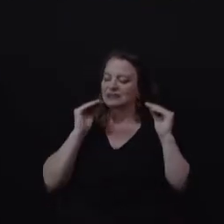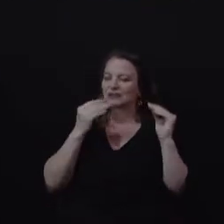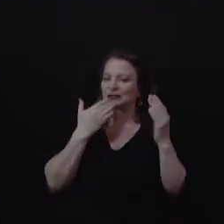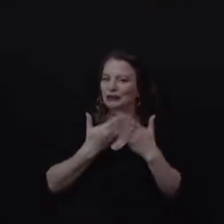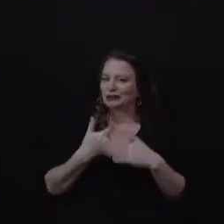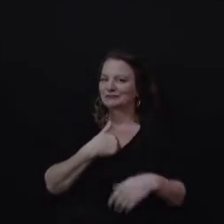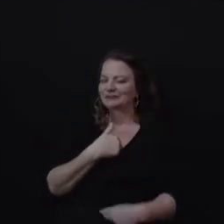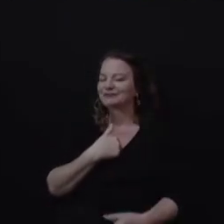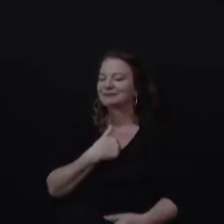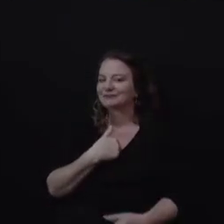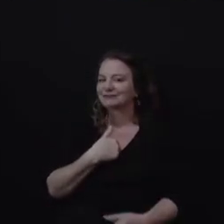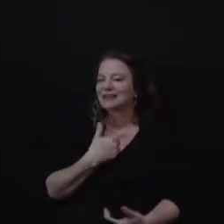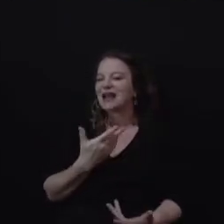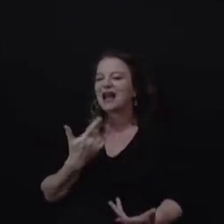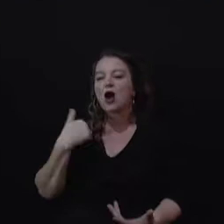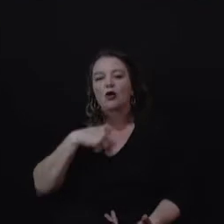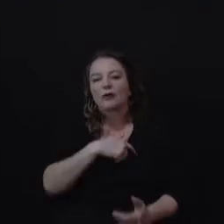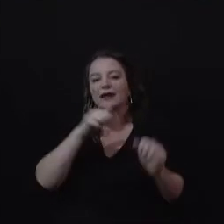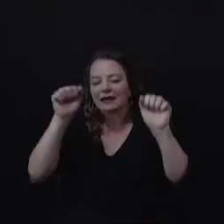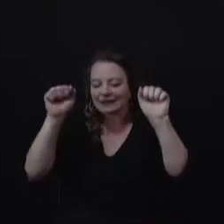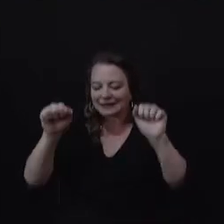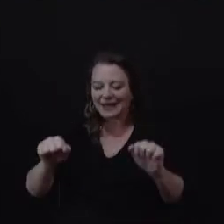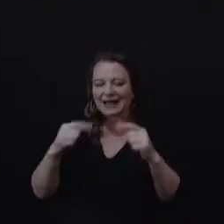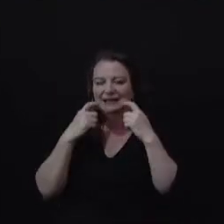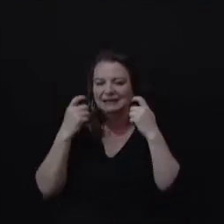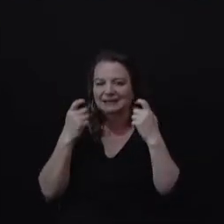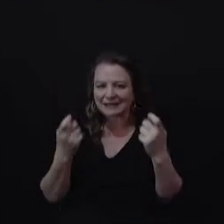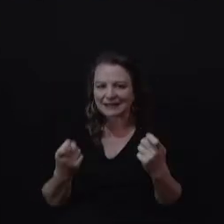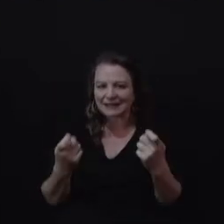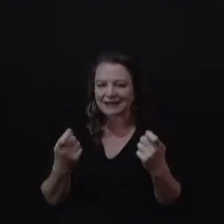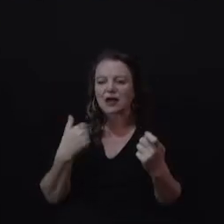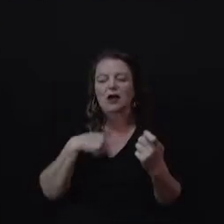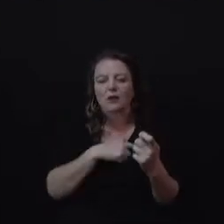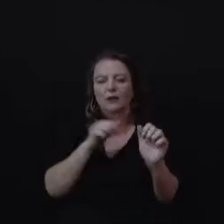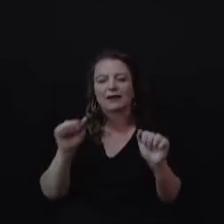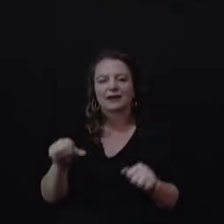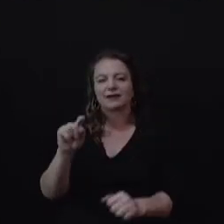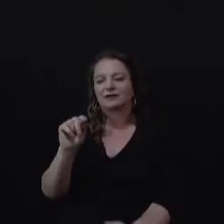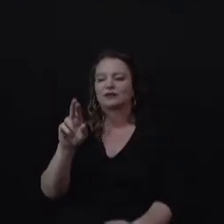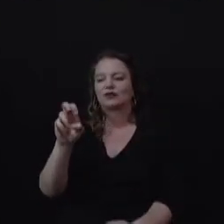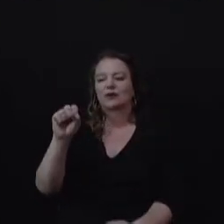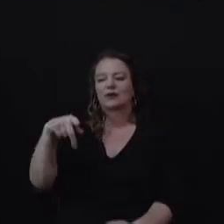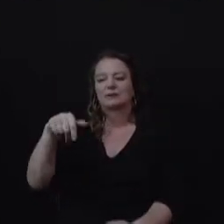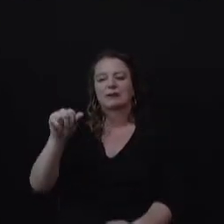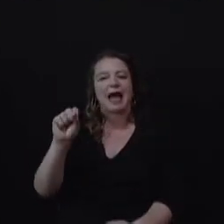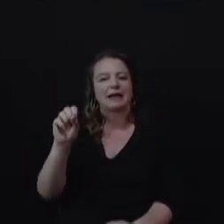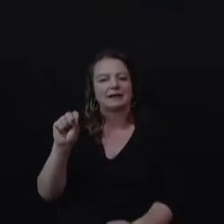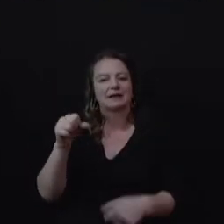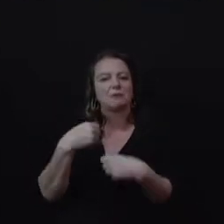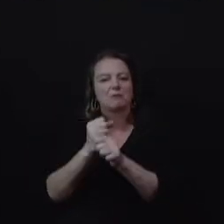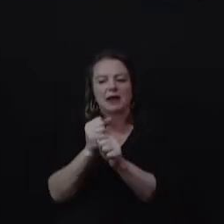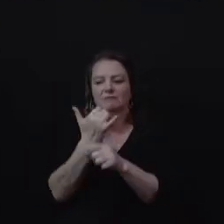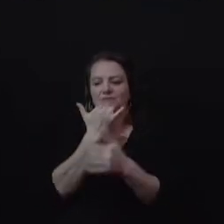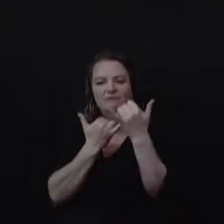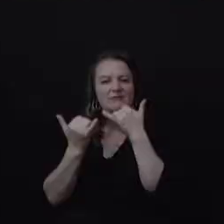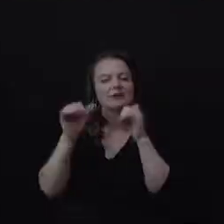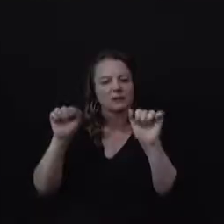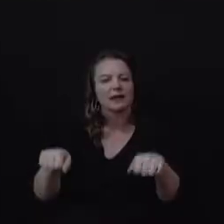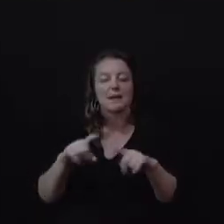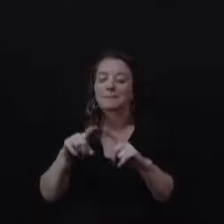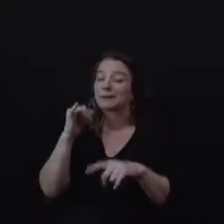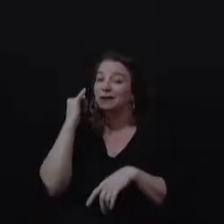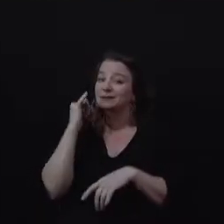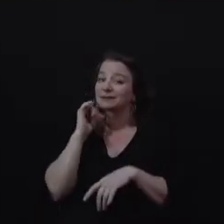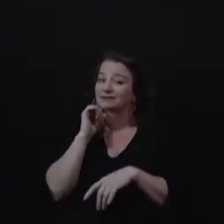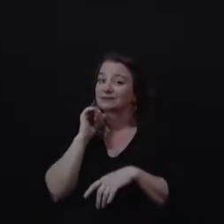Because we can sin. We can trespass. We can make mistakes. But if you're not careful, you'll start